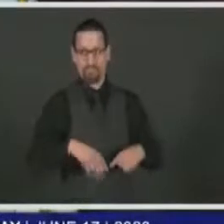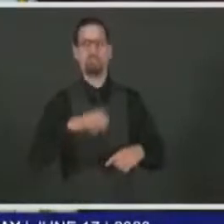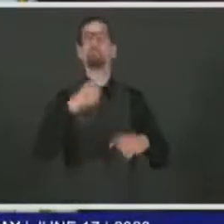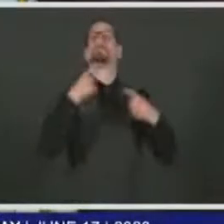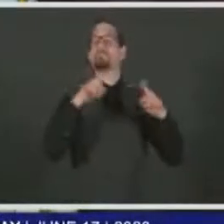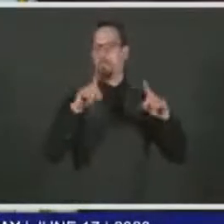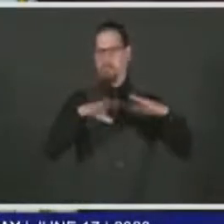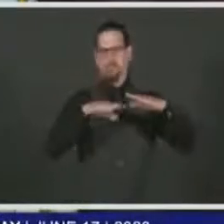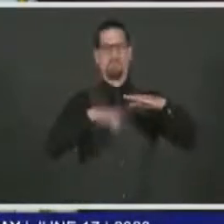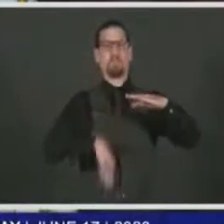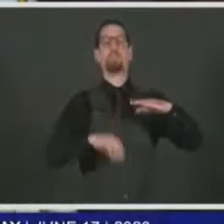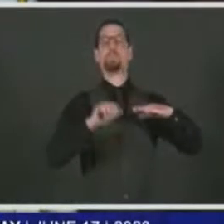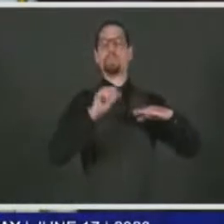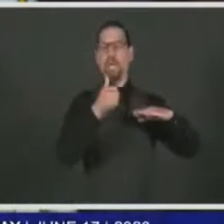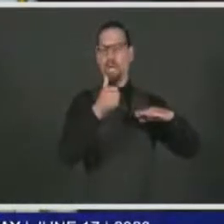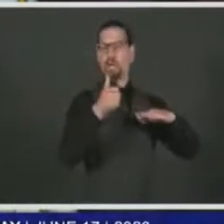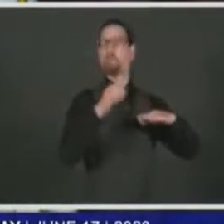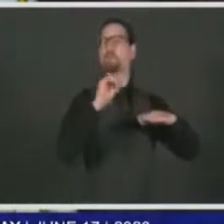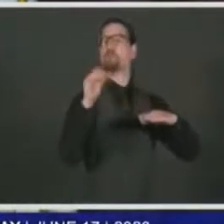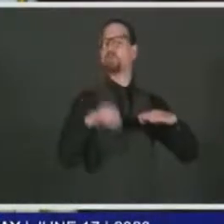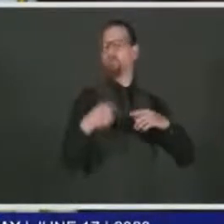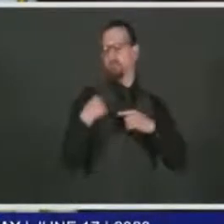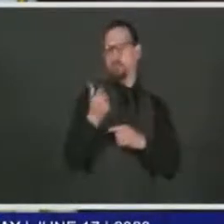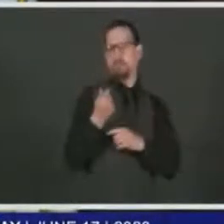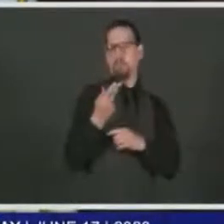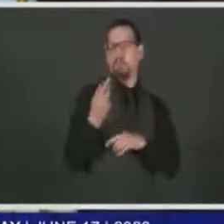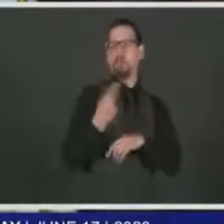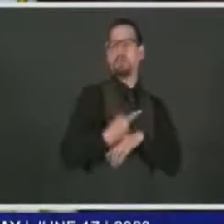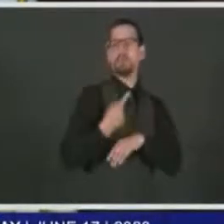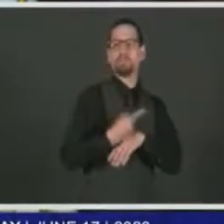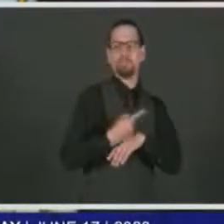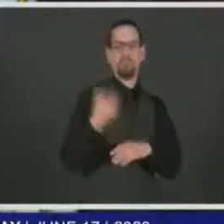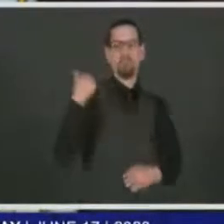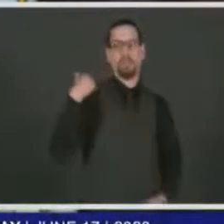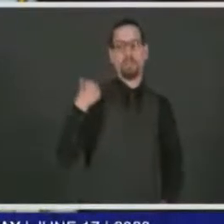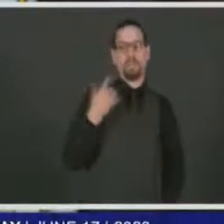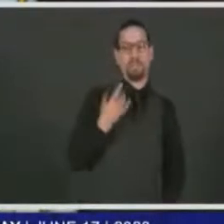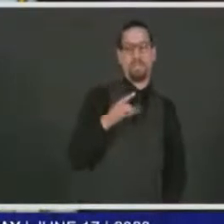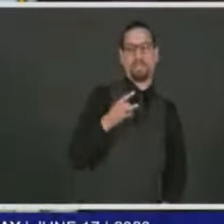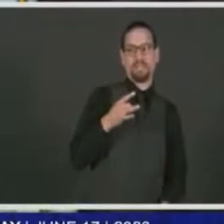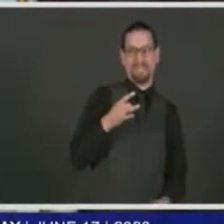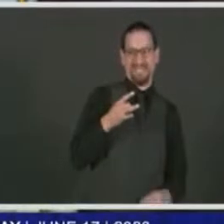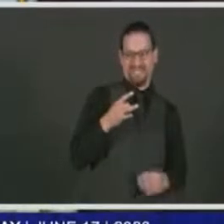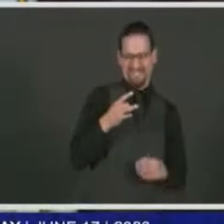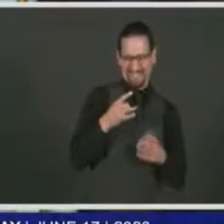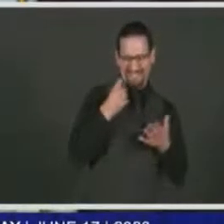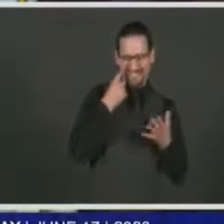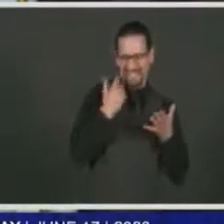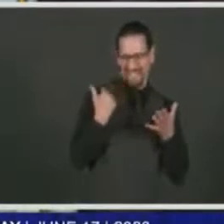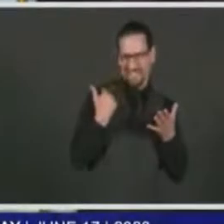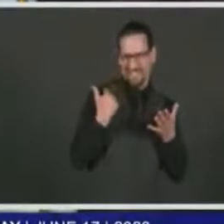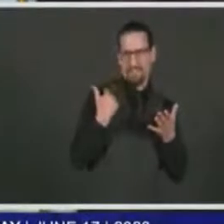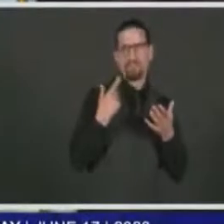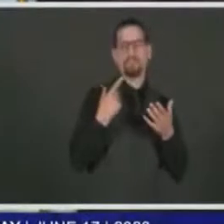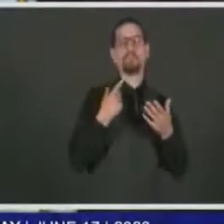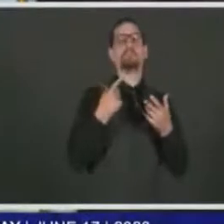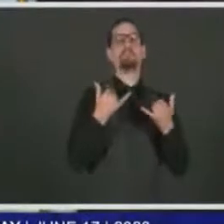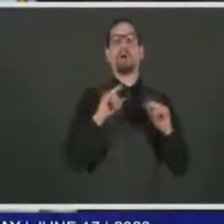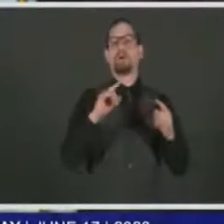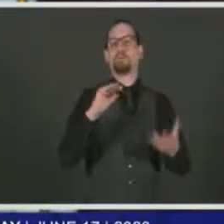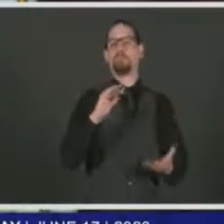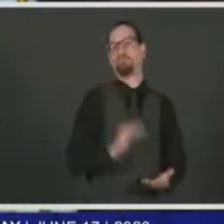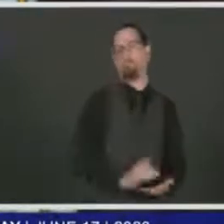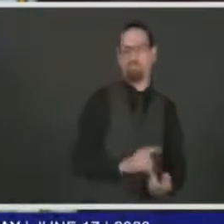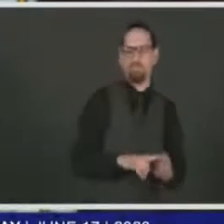It was about 18, 19% at the end of May. That's a big relief to me and should be a big relief to